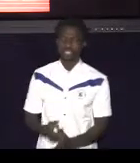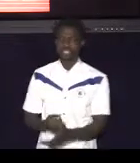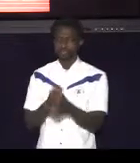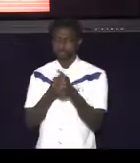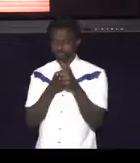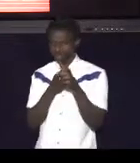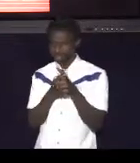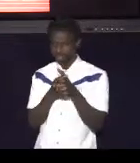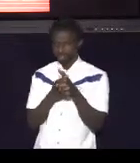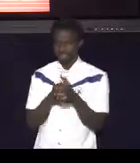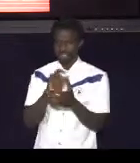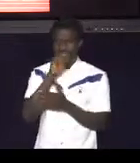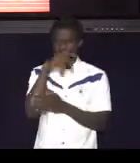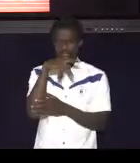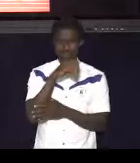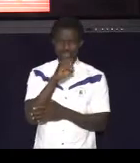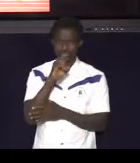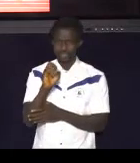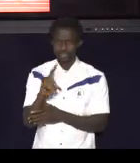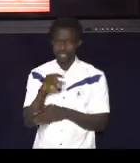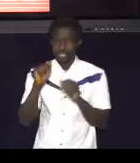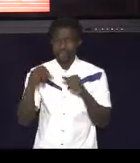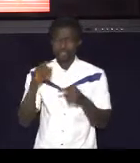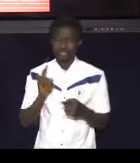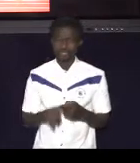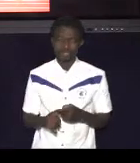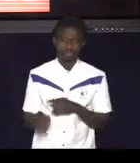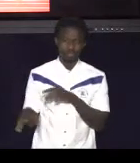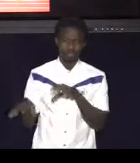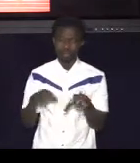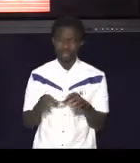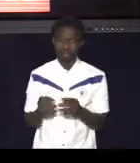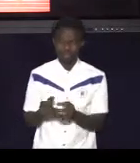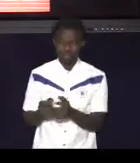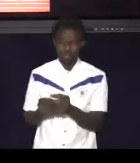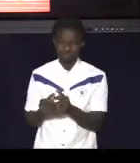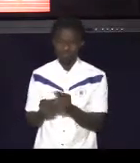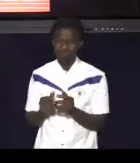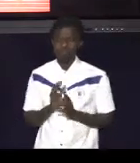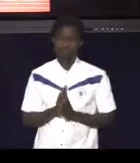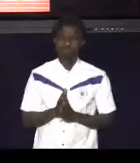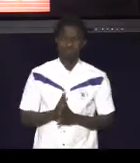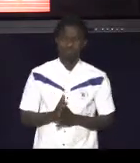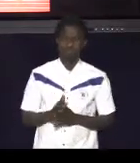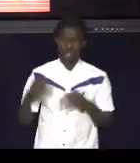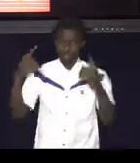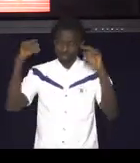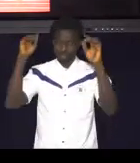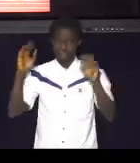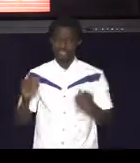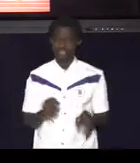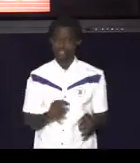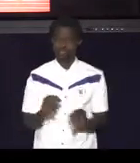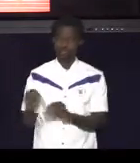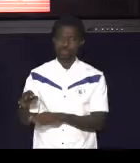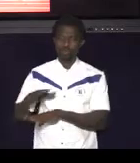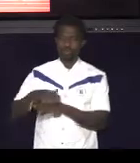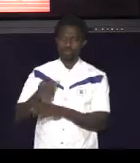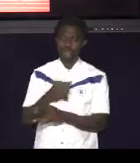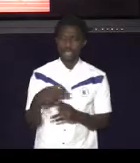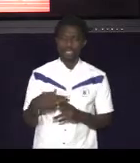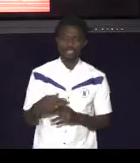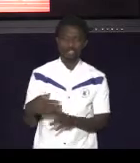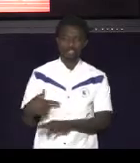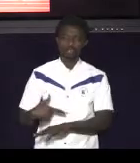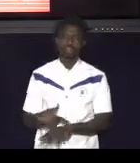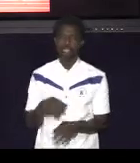speed. When we say speed, it is the ability to perform rapidly successive movements over